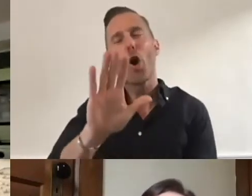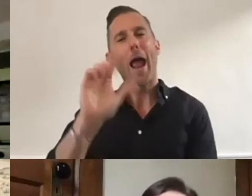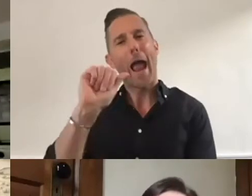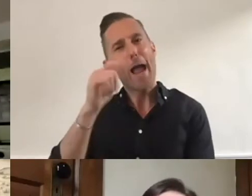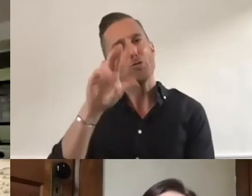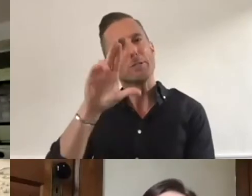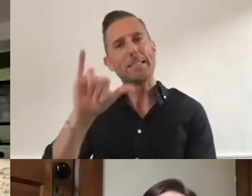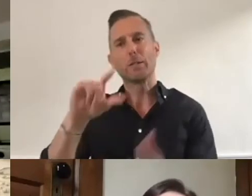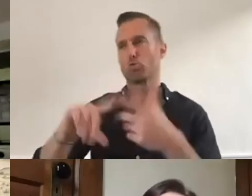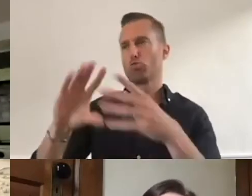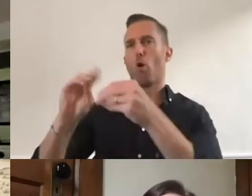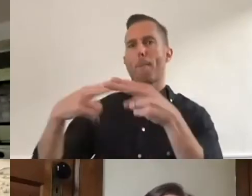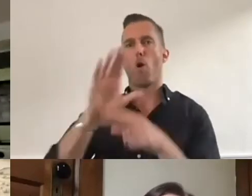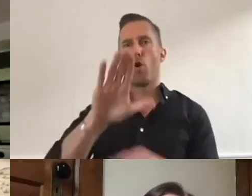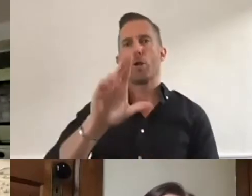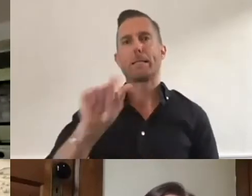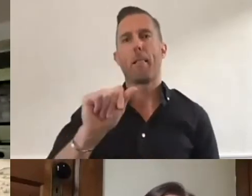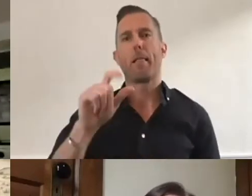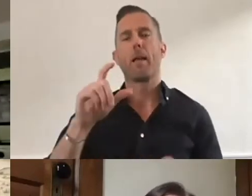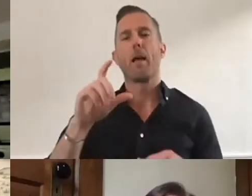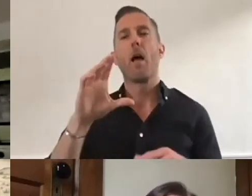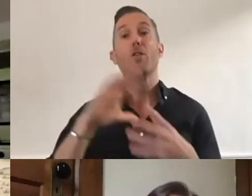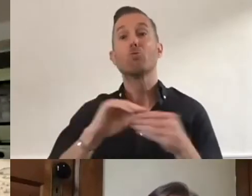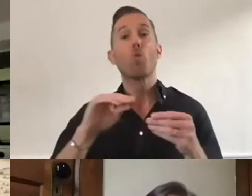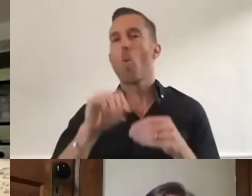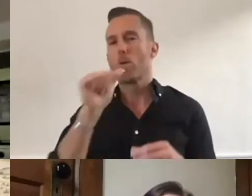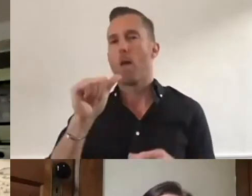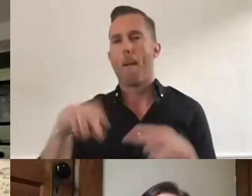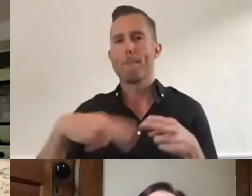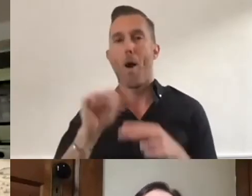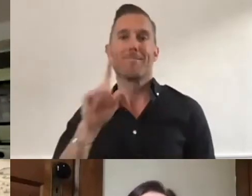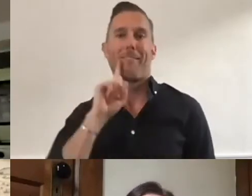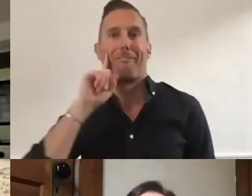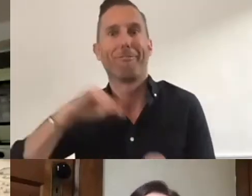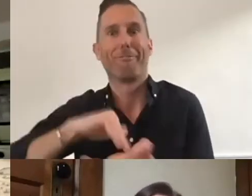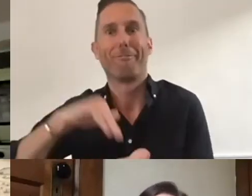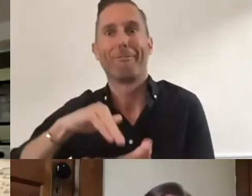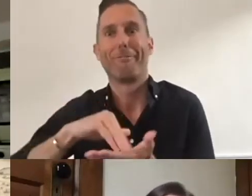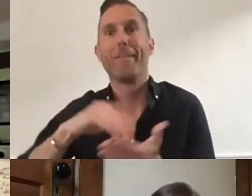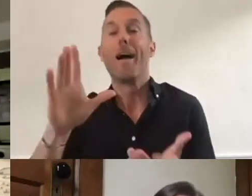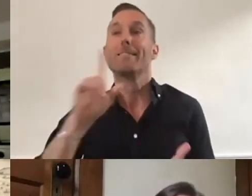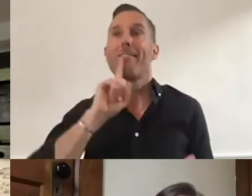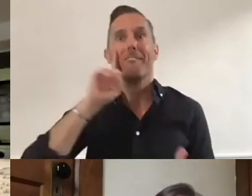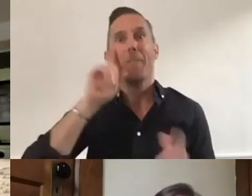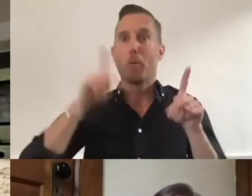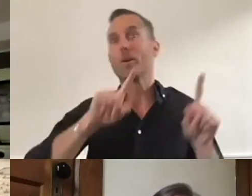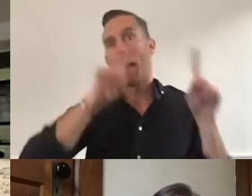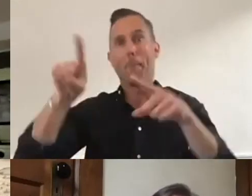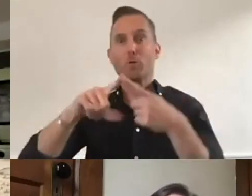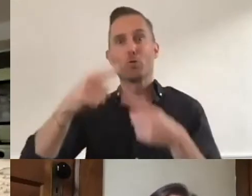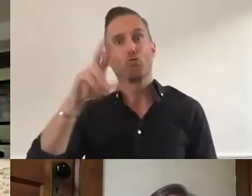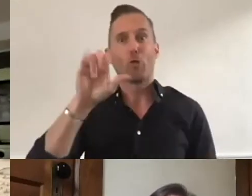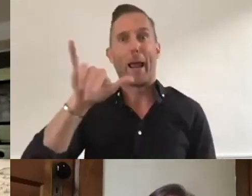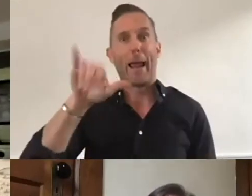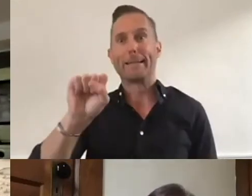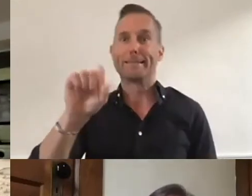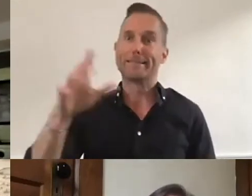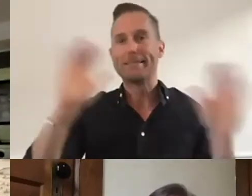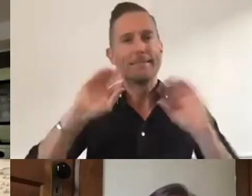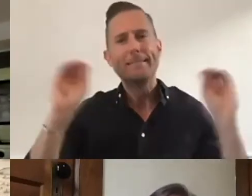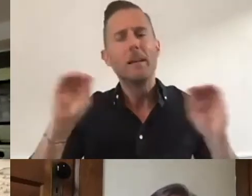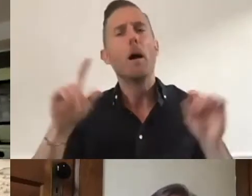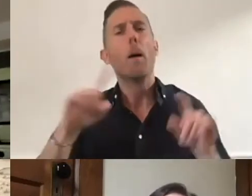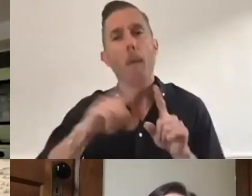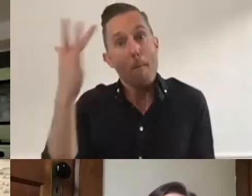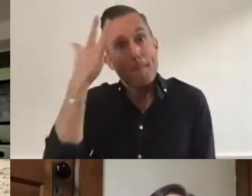had the agency to do it, and the storyline was not about a deaf person comes to Grey's Anatomy. It was about this brilliant doctor